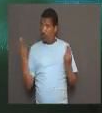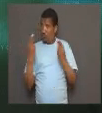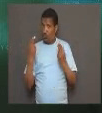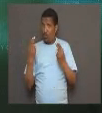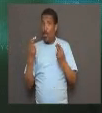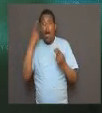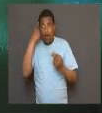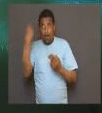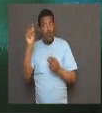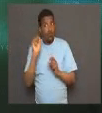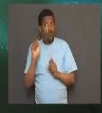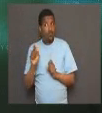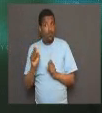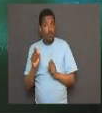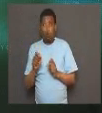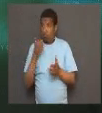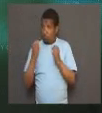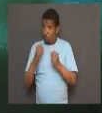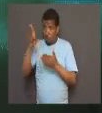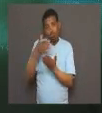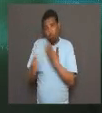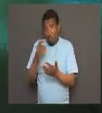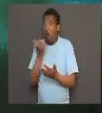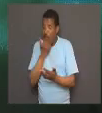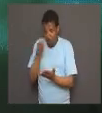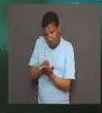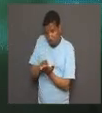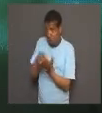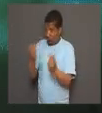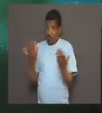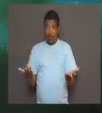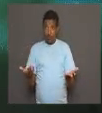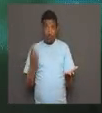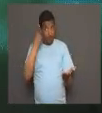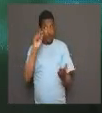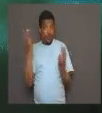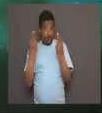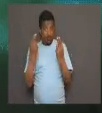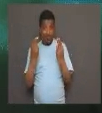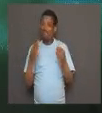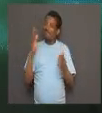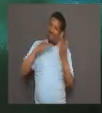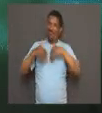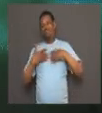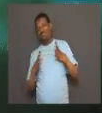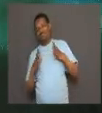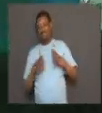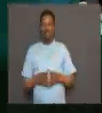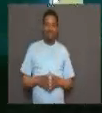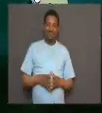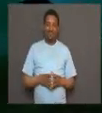a pencil so that you can erase any mistakes. Have fun.